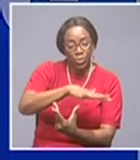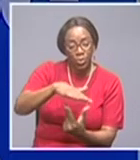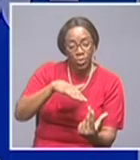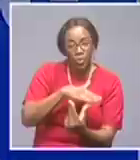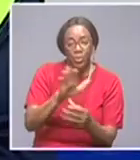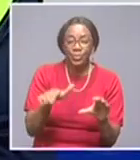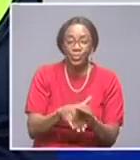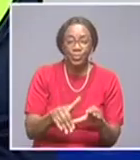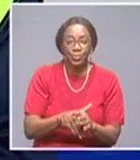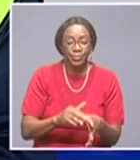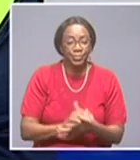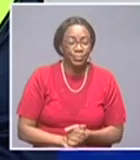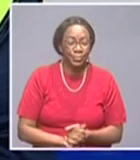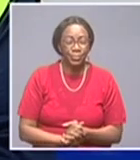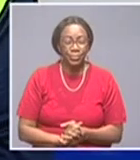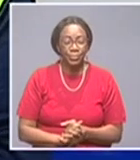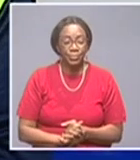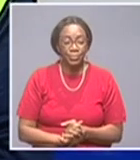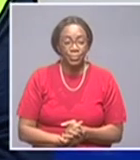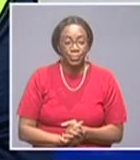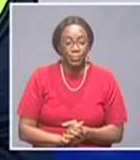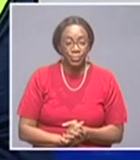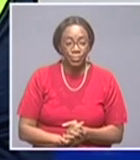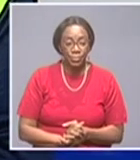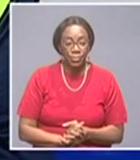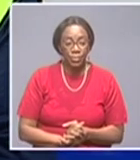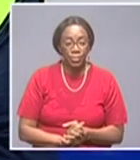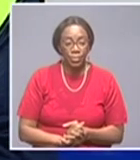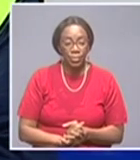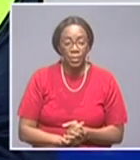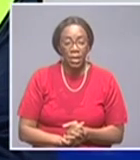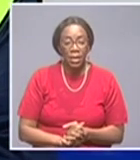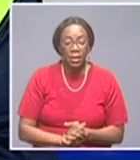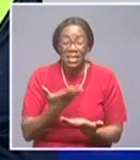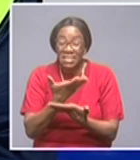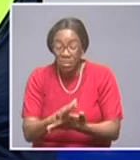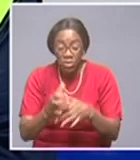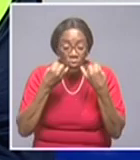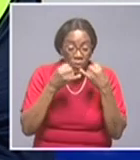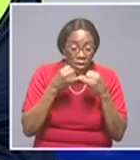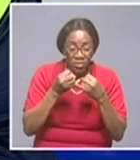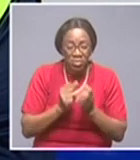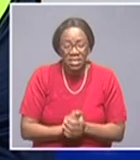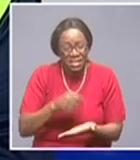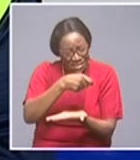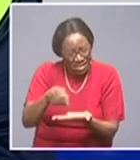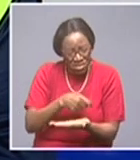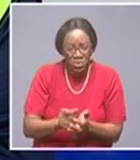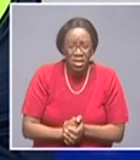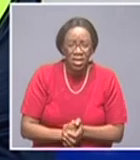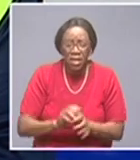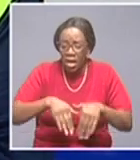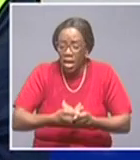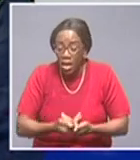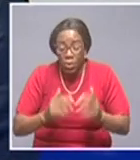the dwelling units. And that's to say what type of houses it is also. That's why we need to be there. But what